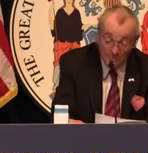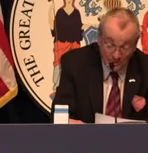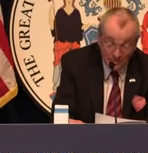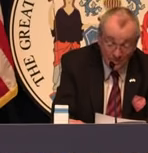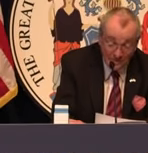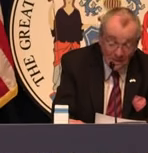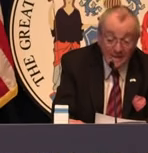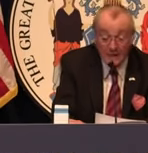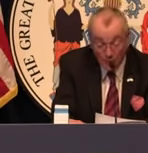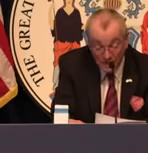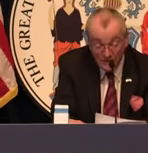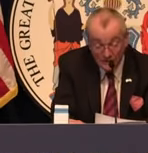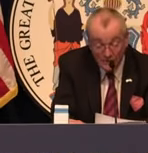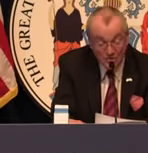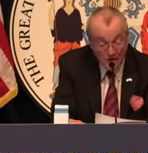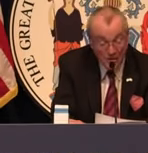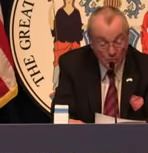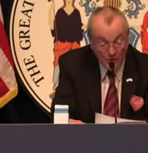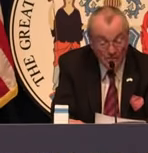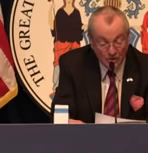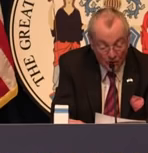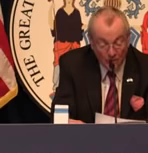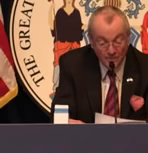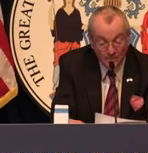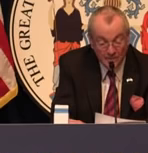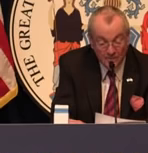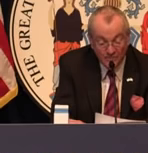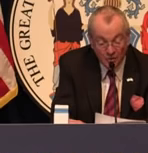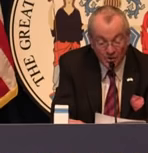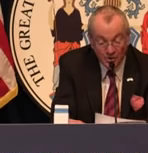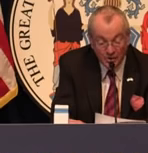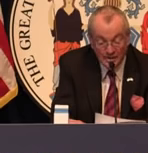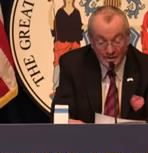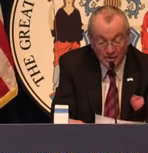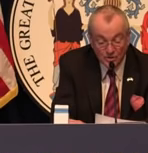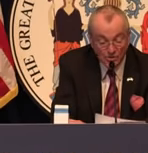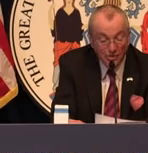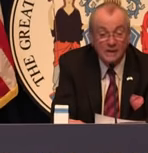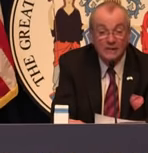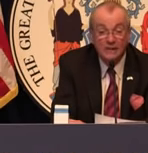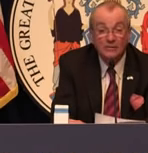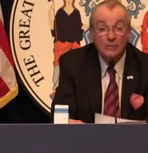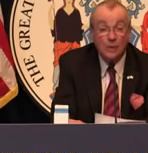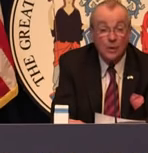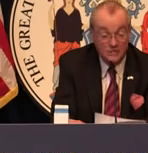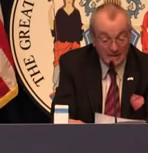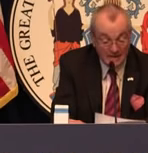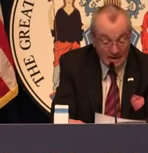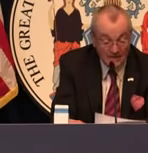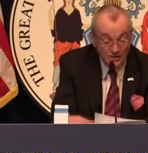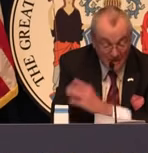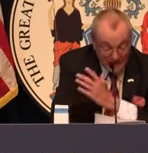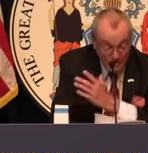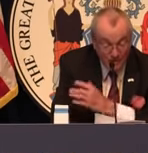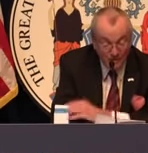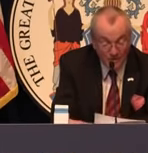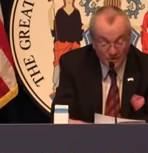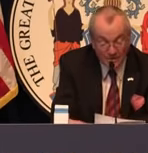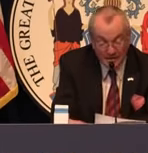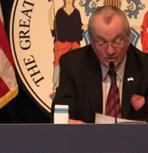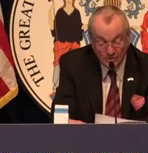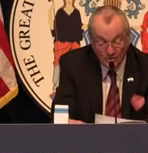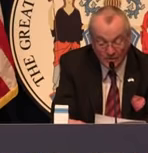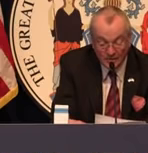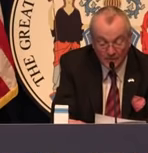children, Philip and Eloise, who Sarah raised at home before she went on to get her degree from Newark State College, now as we all